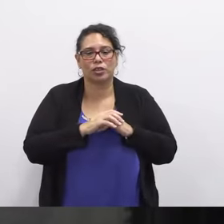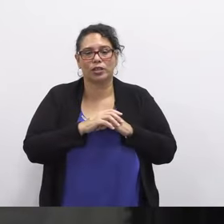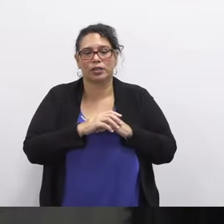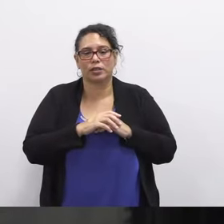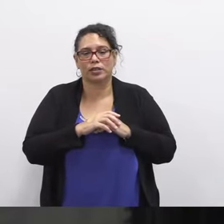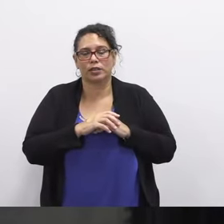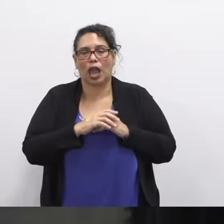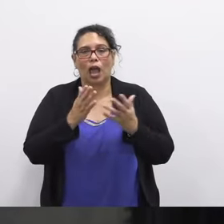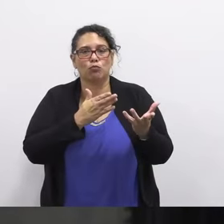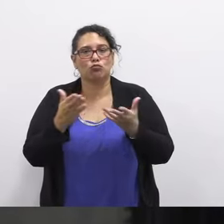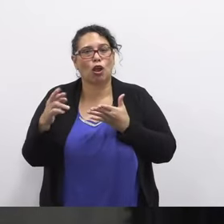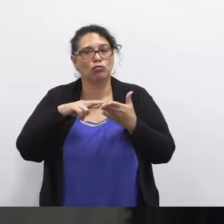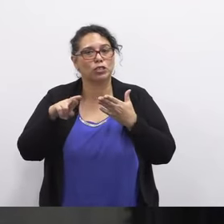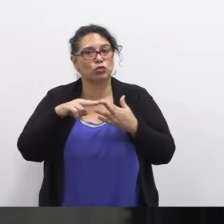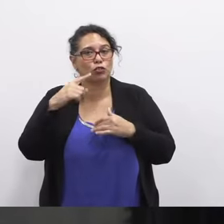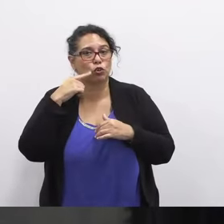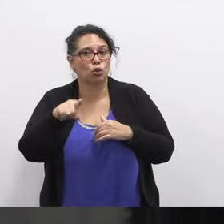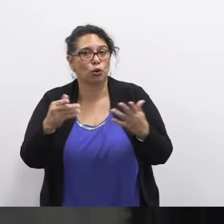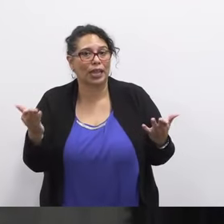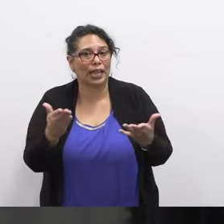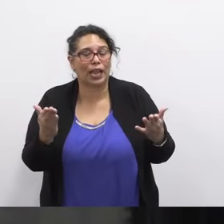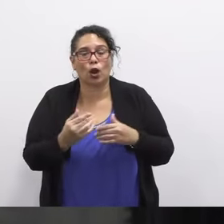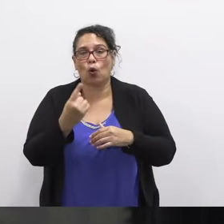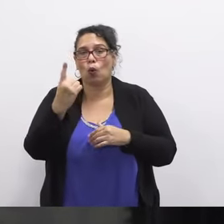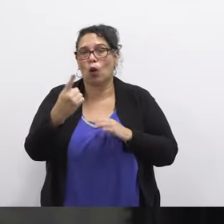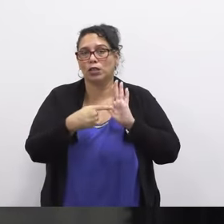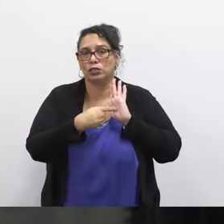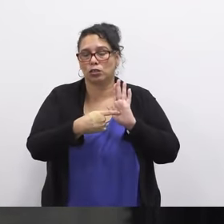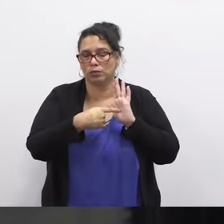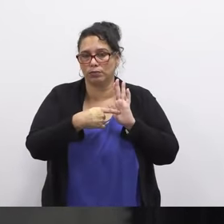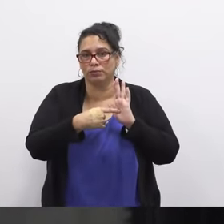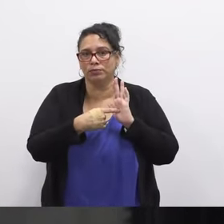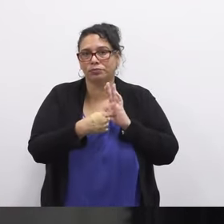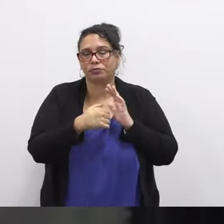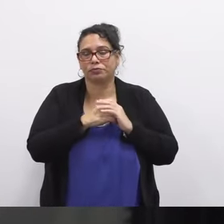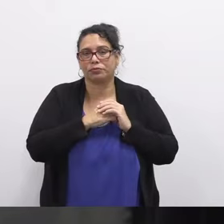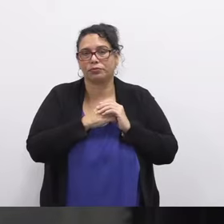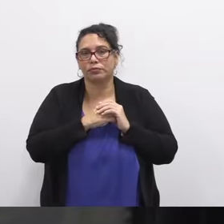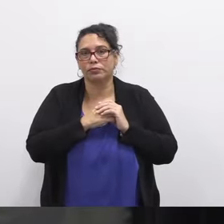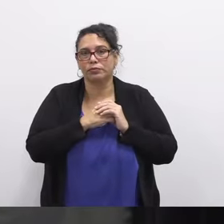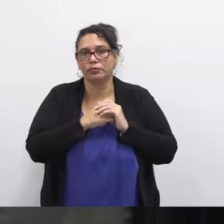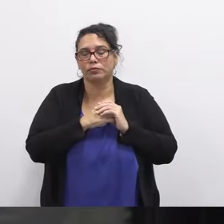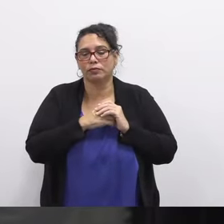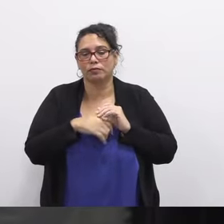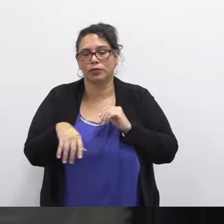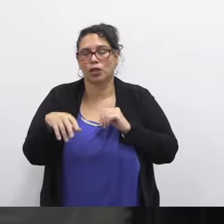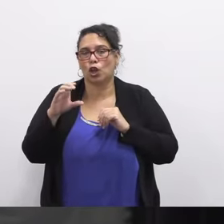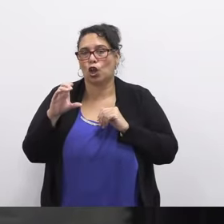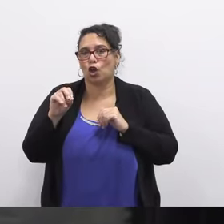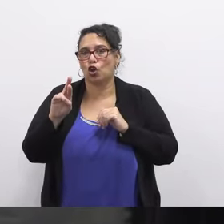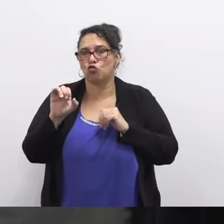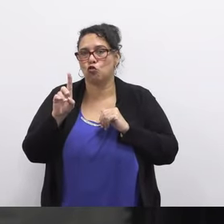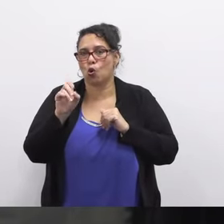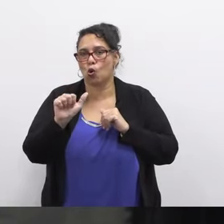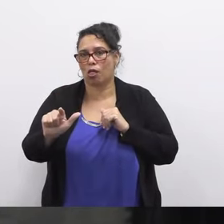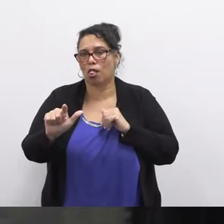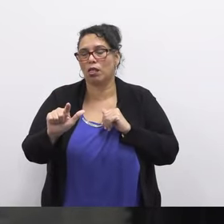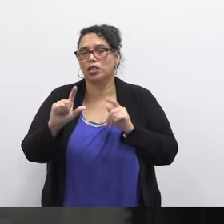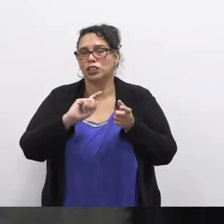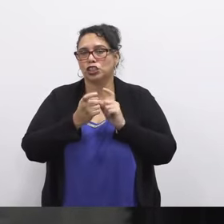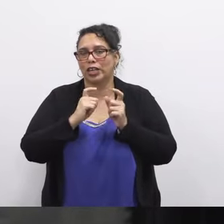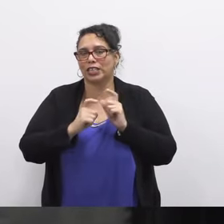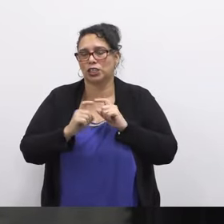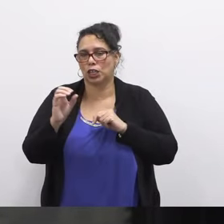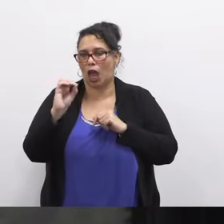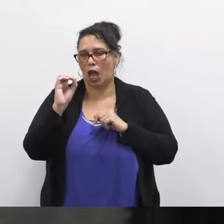I brought research for you guys here. One of it is showing how it's the choroidal changes, so the oxygen that travels